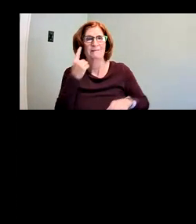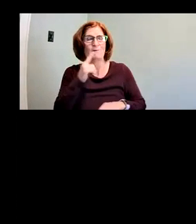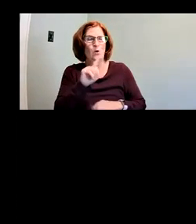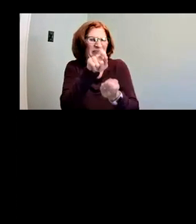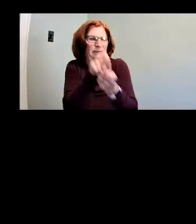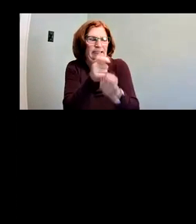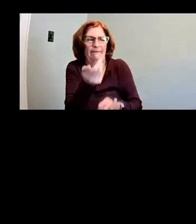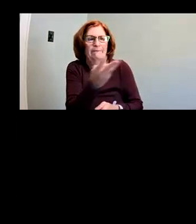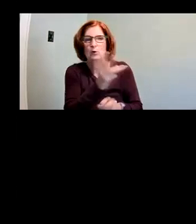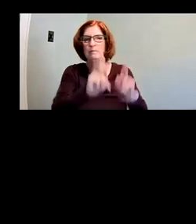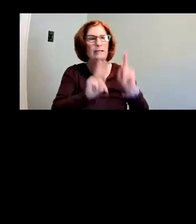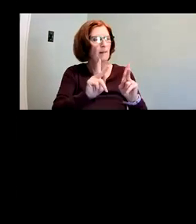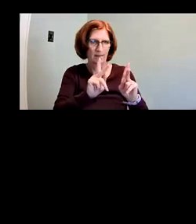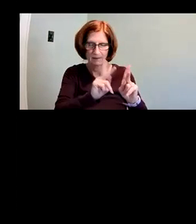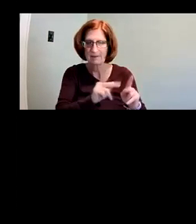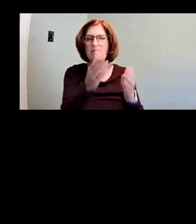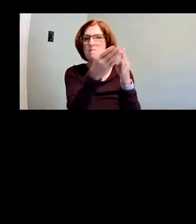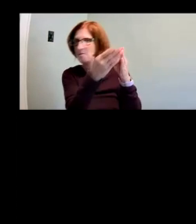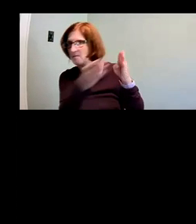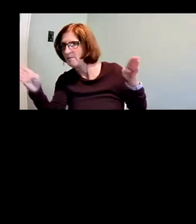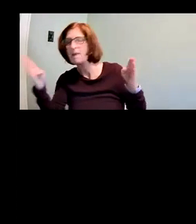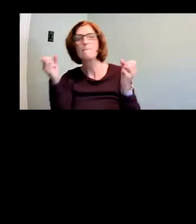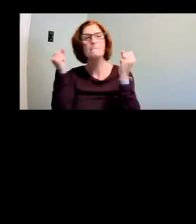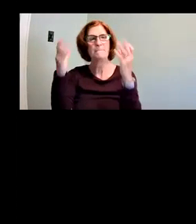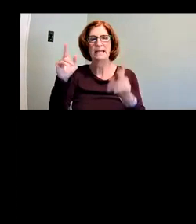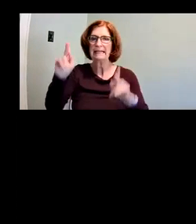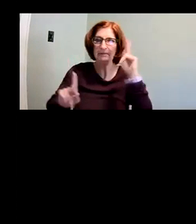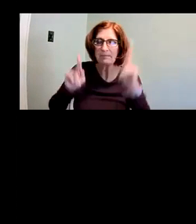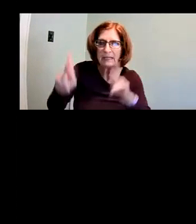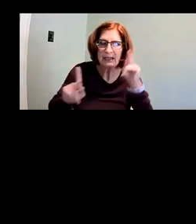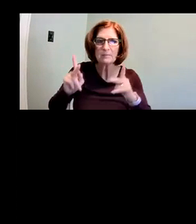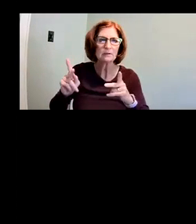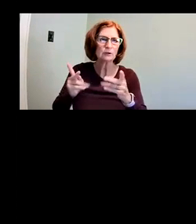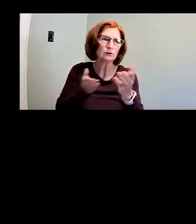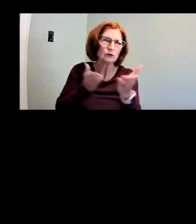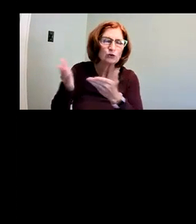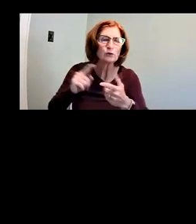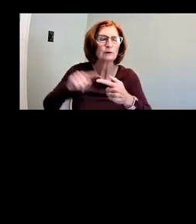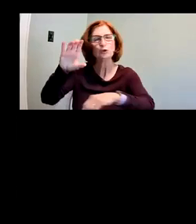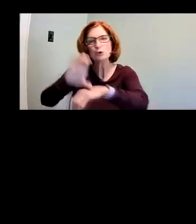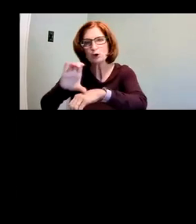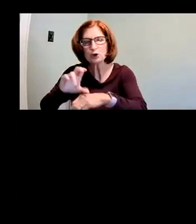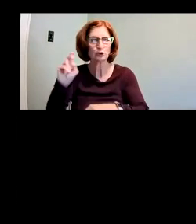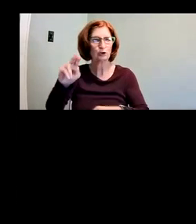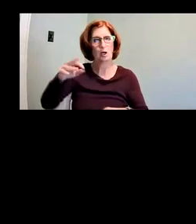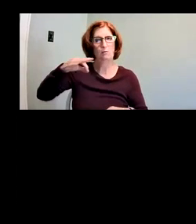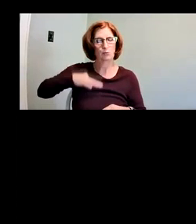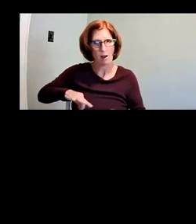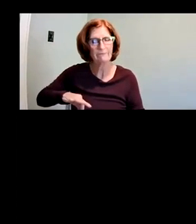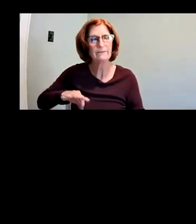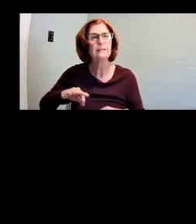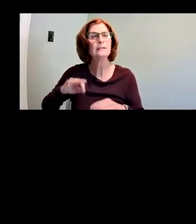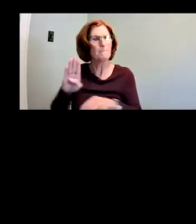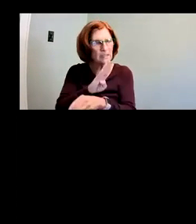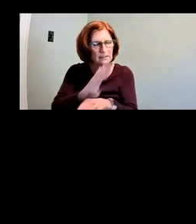parties. There are multiple Hill-serving businesses, churches, nonprofit agencies, and individuals